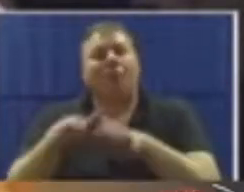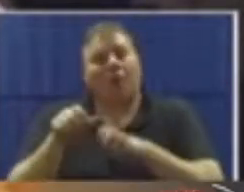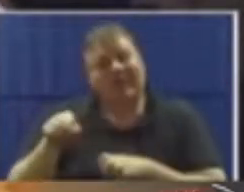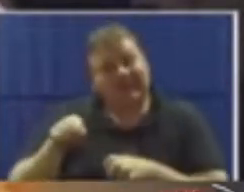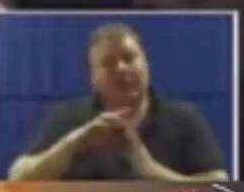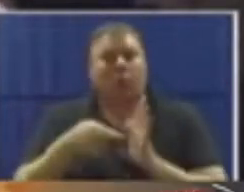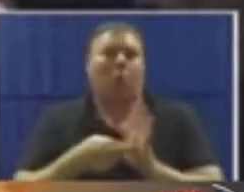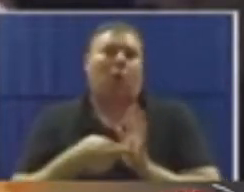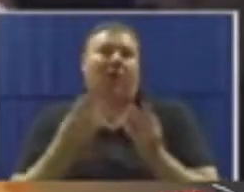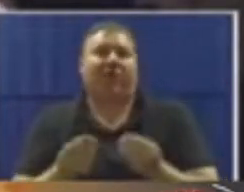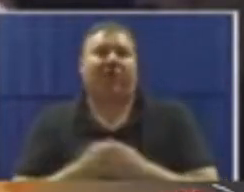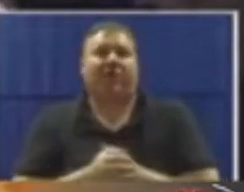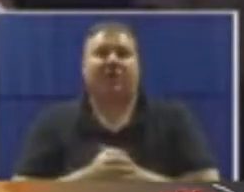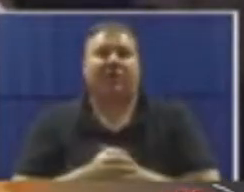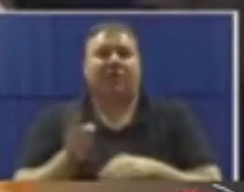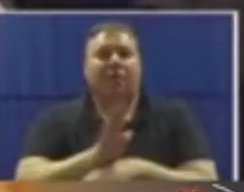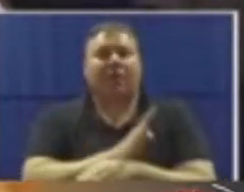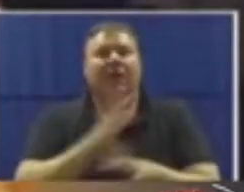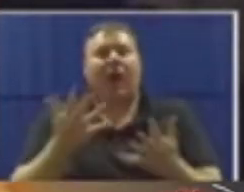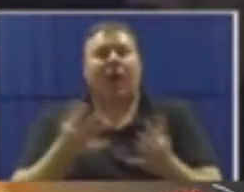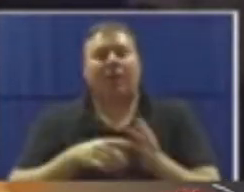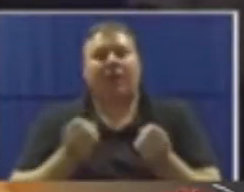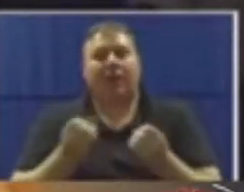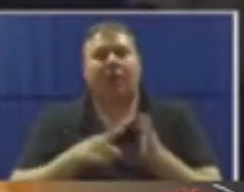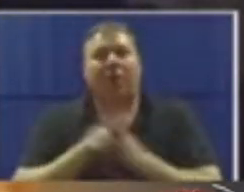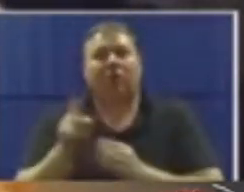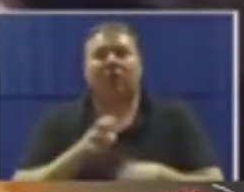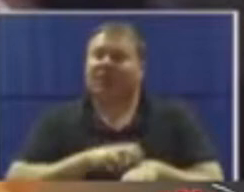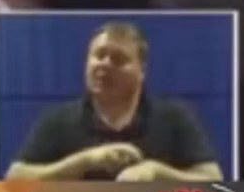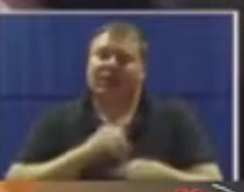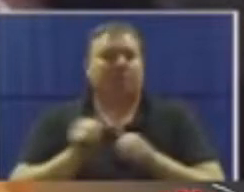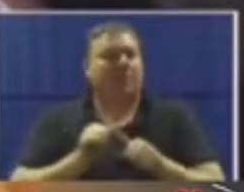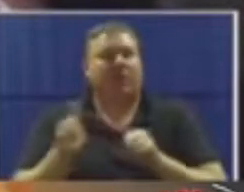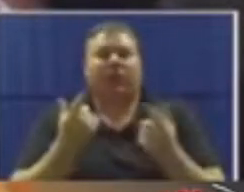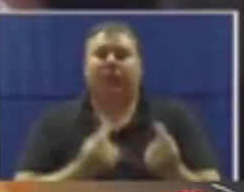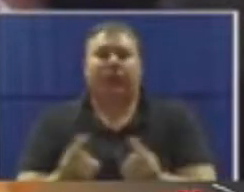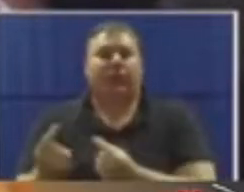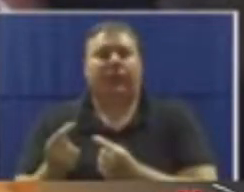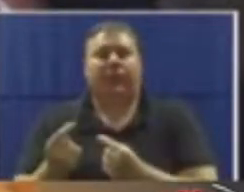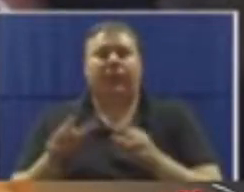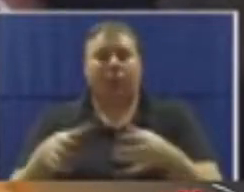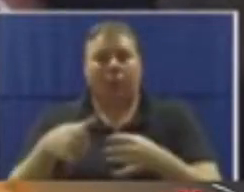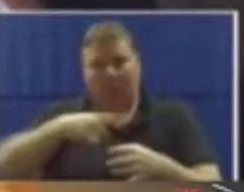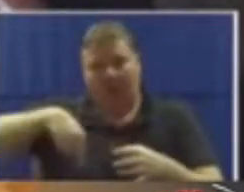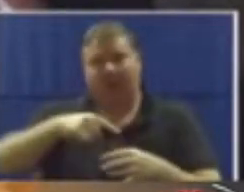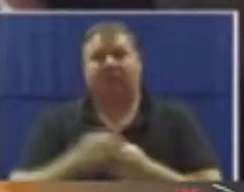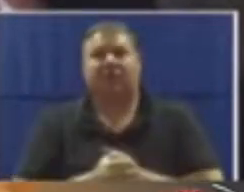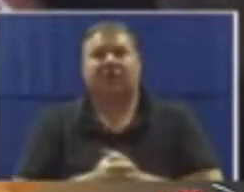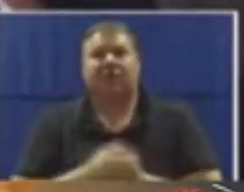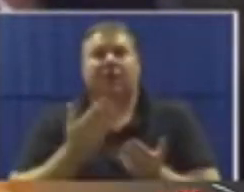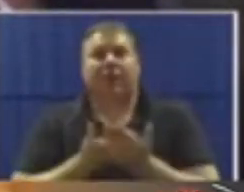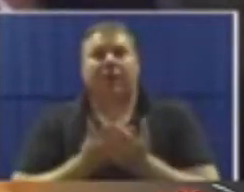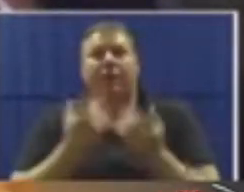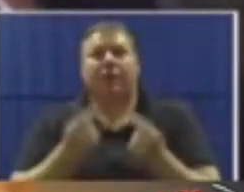role. And it was mentioned the number of bills that we've passed, etc. Obviously, we need to do much better as an institution. And we can do